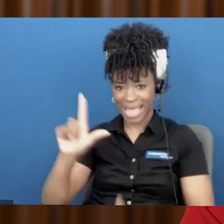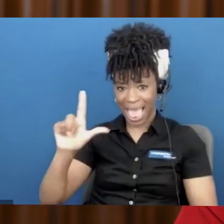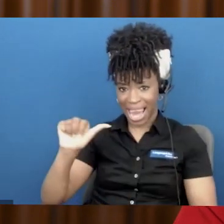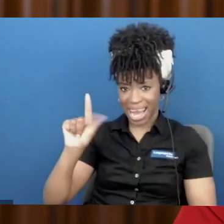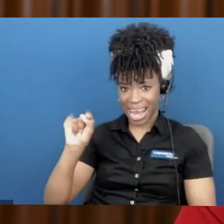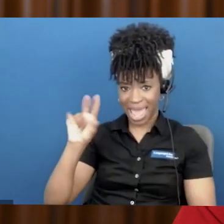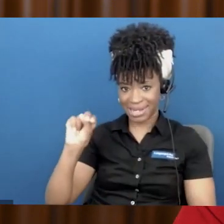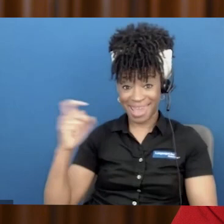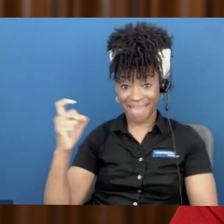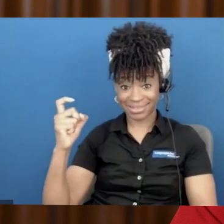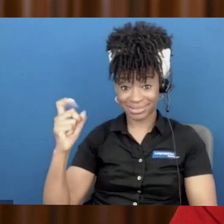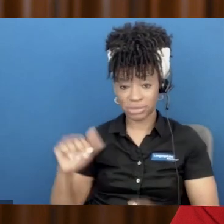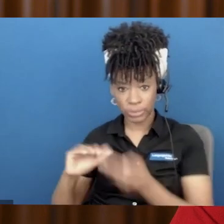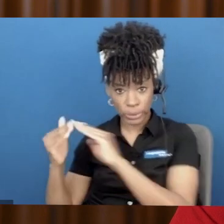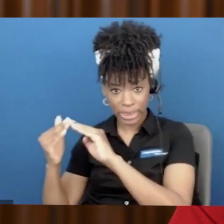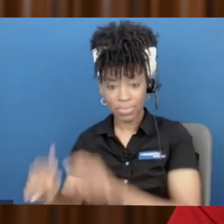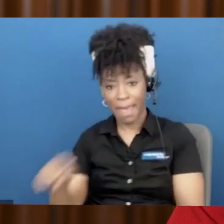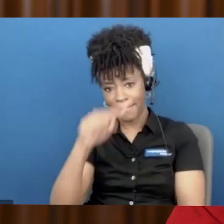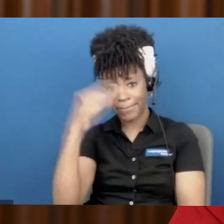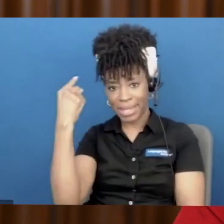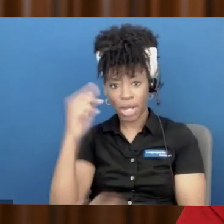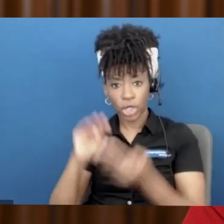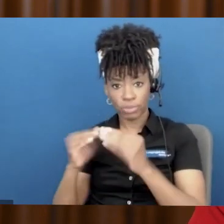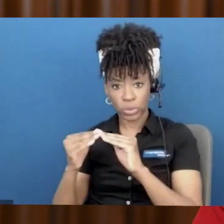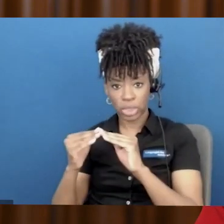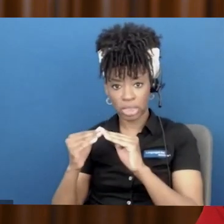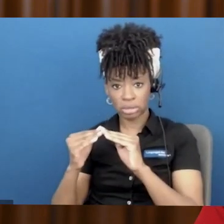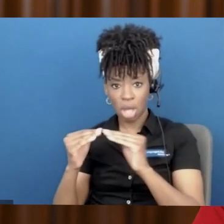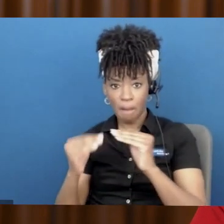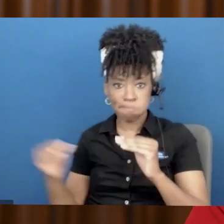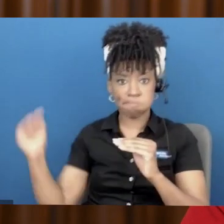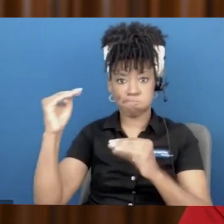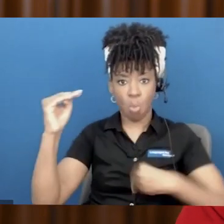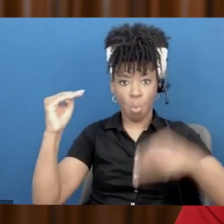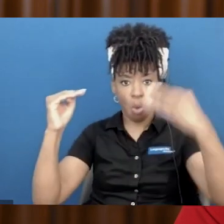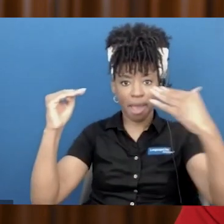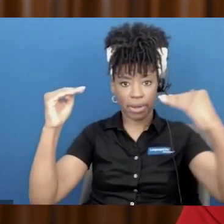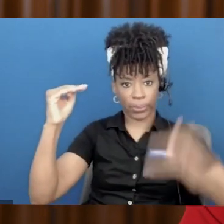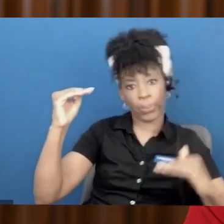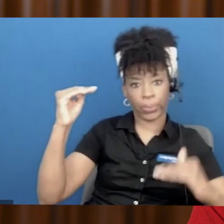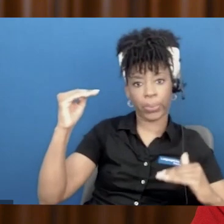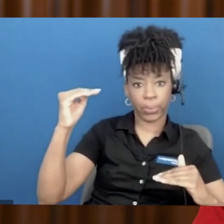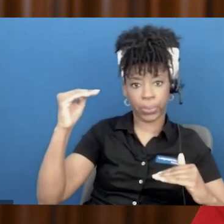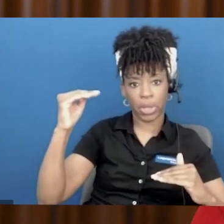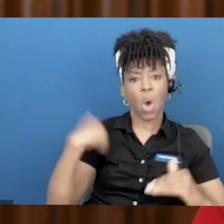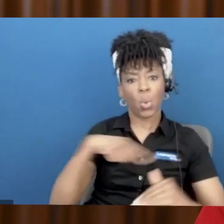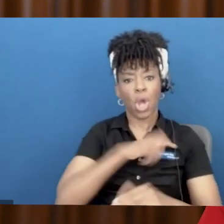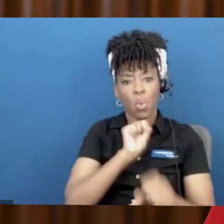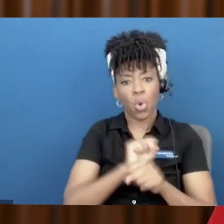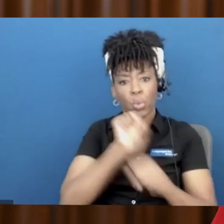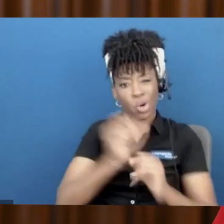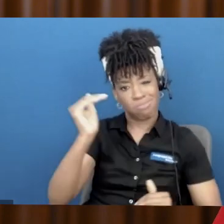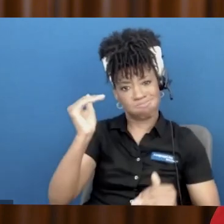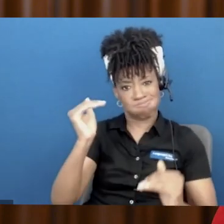infection far higher than our white community. To better understand and address this, public health is working to expand testing in